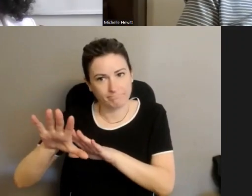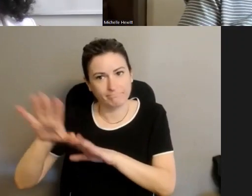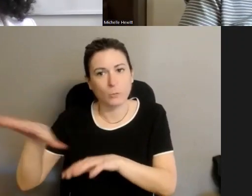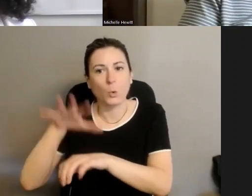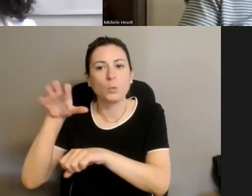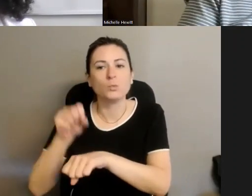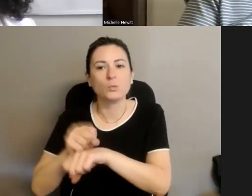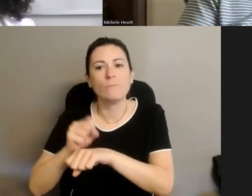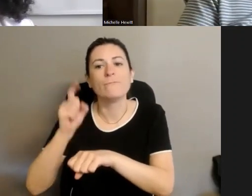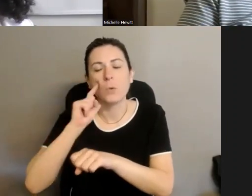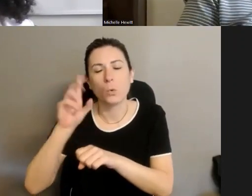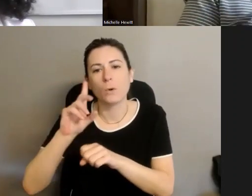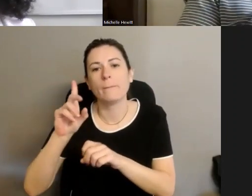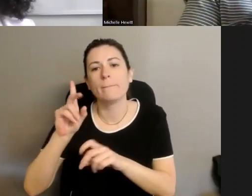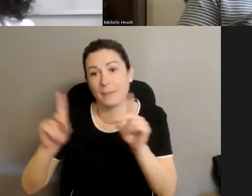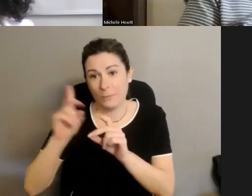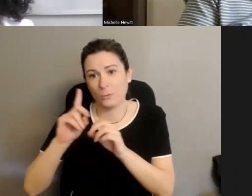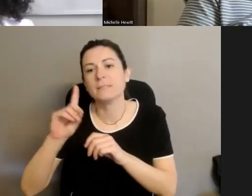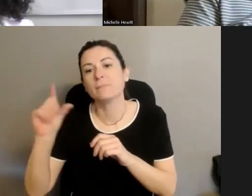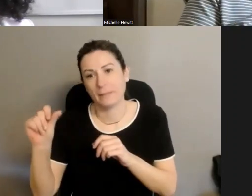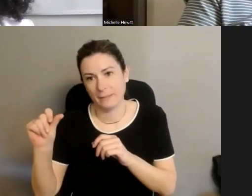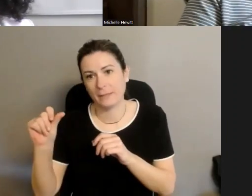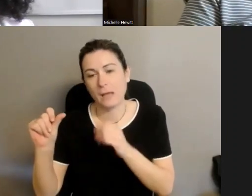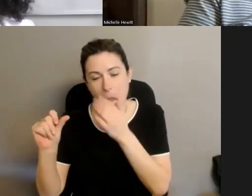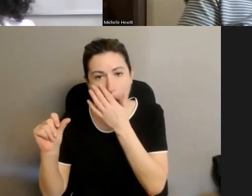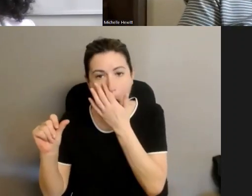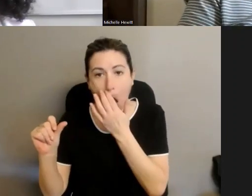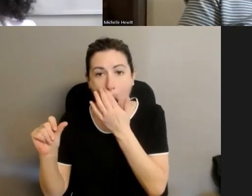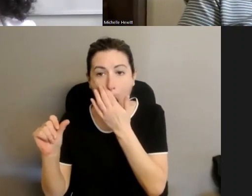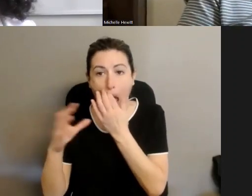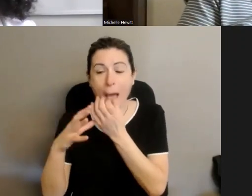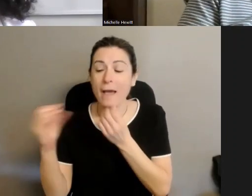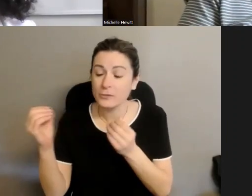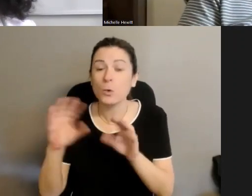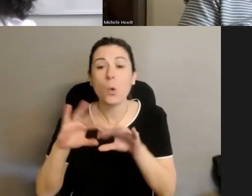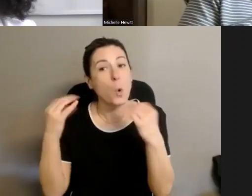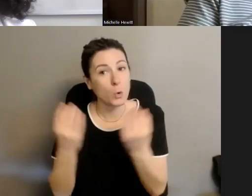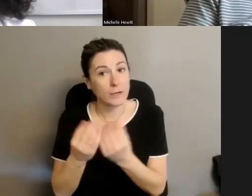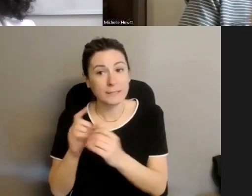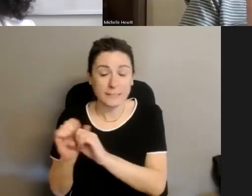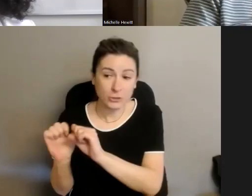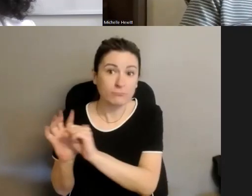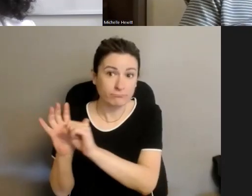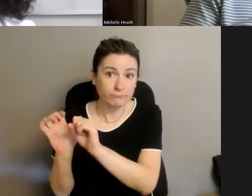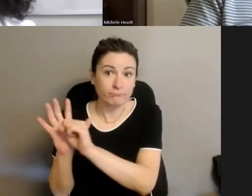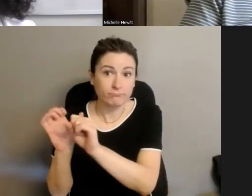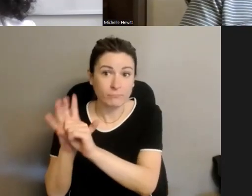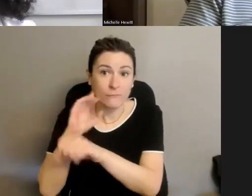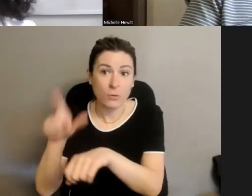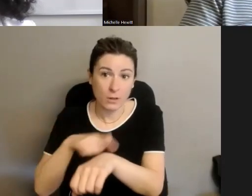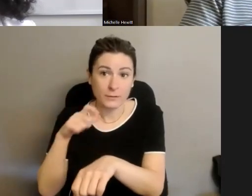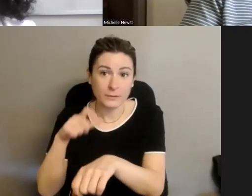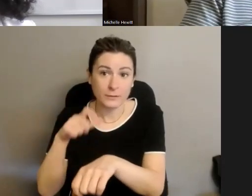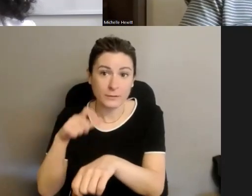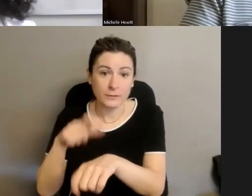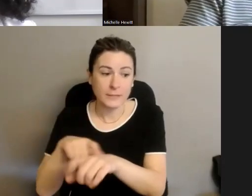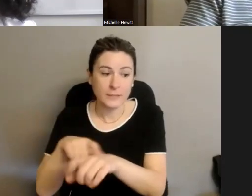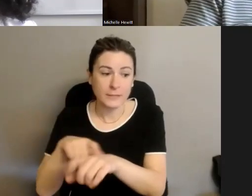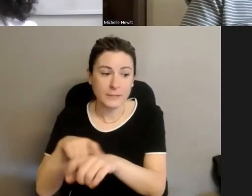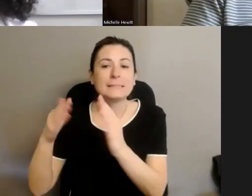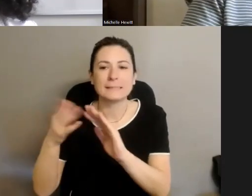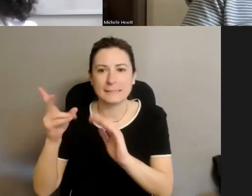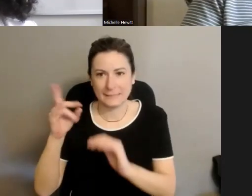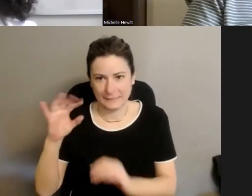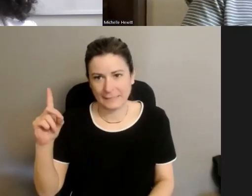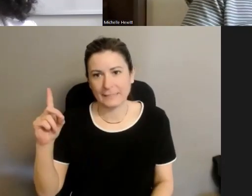you know, the organizations that worked on it and the cities themselves who were able to say, you know what, we're going to make this move,